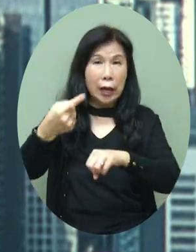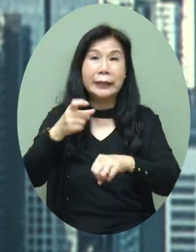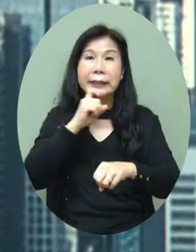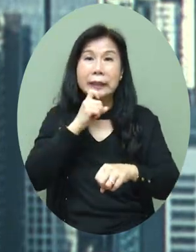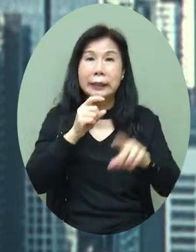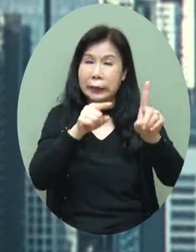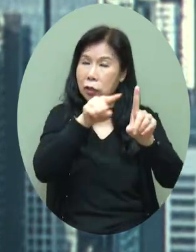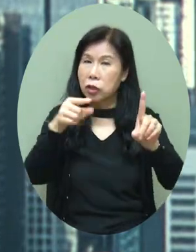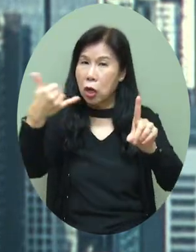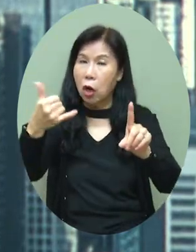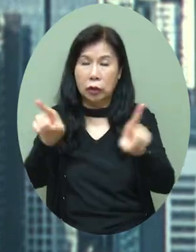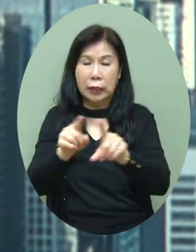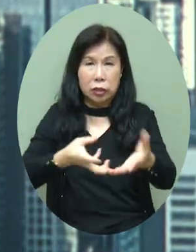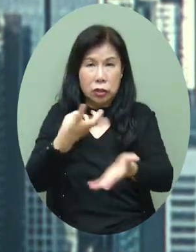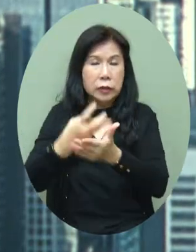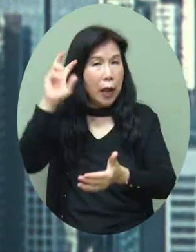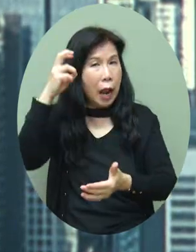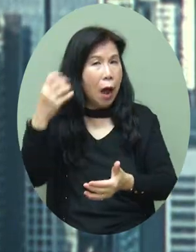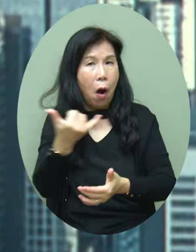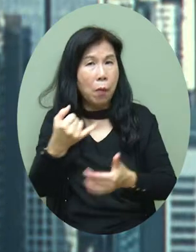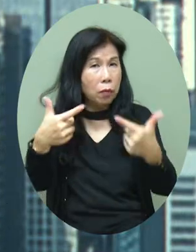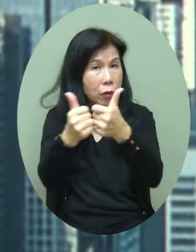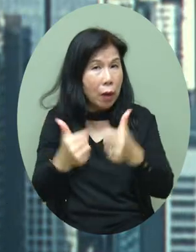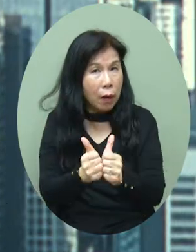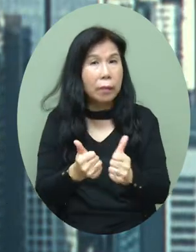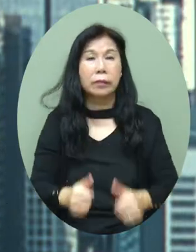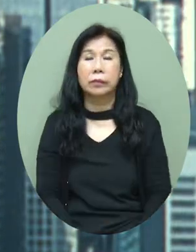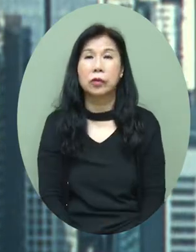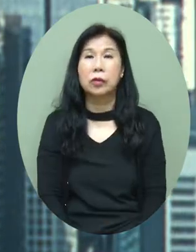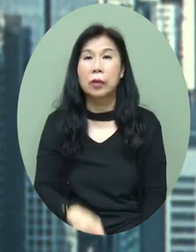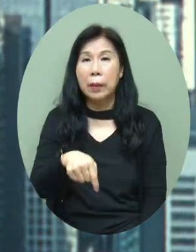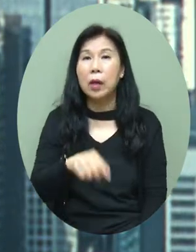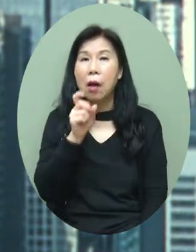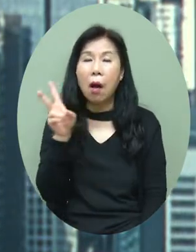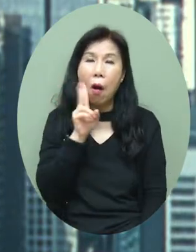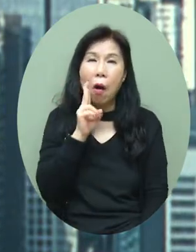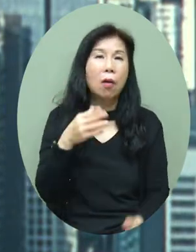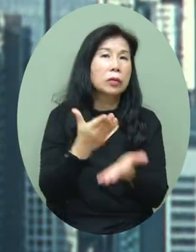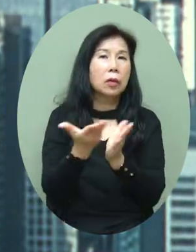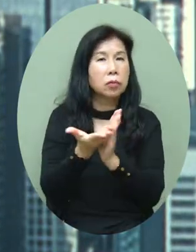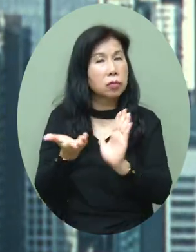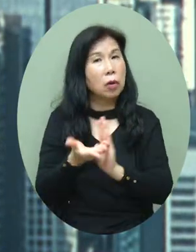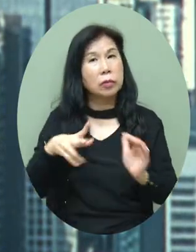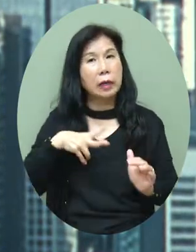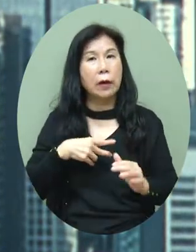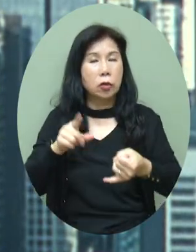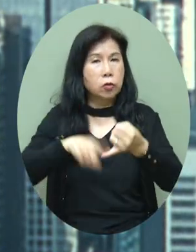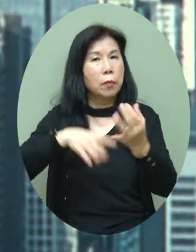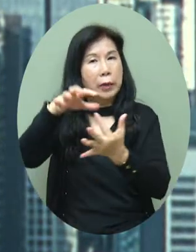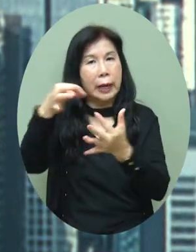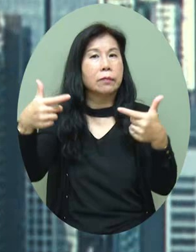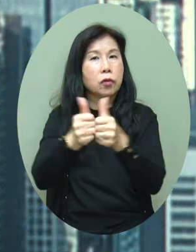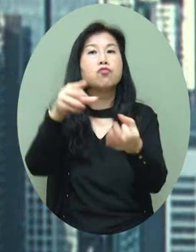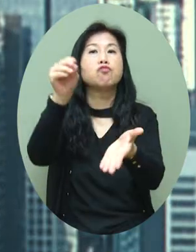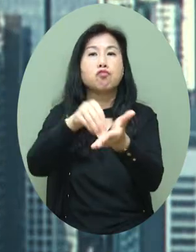6 factors, taking into account the current situation. So the methodology itself will be reviewed by